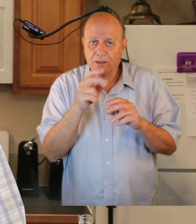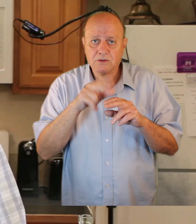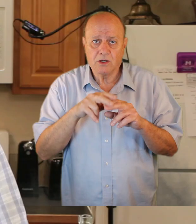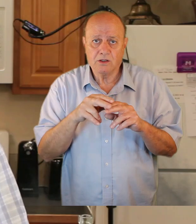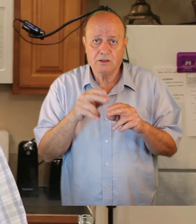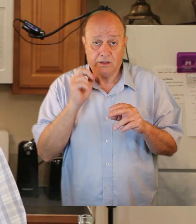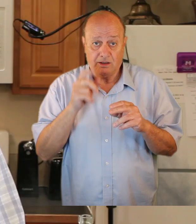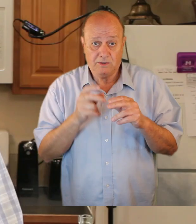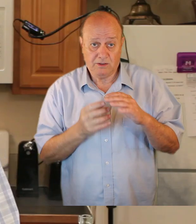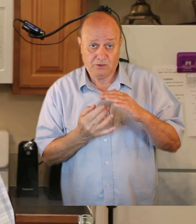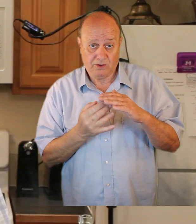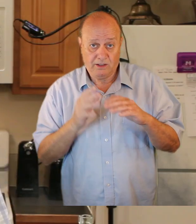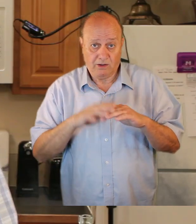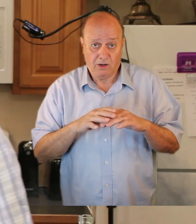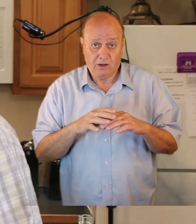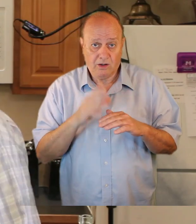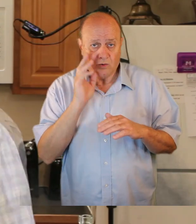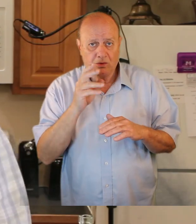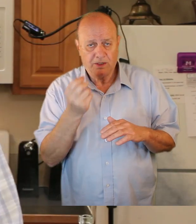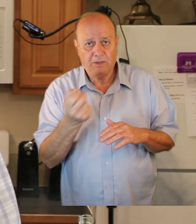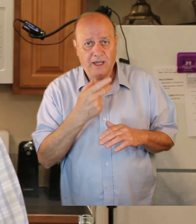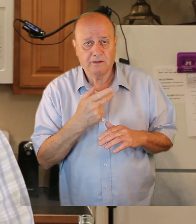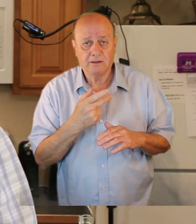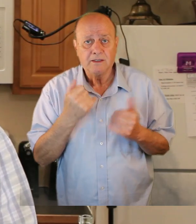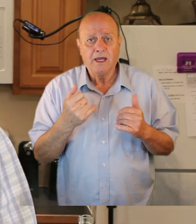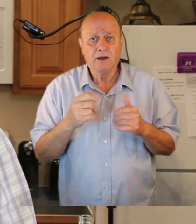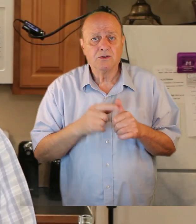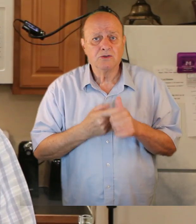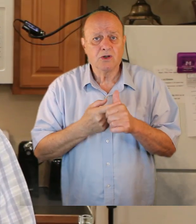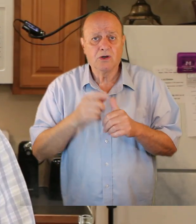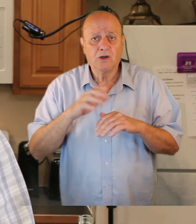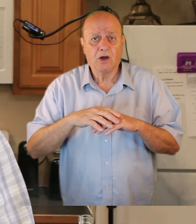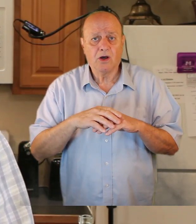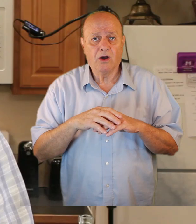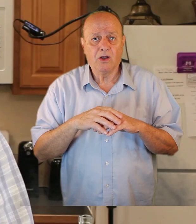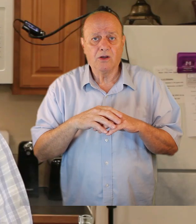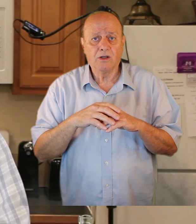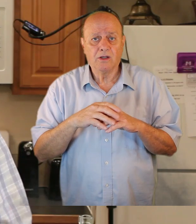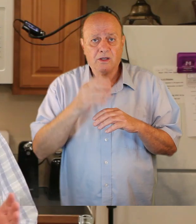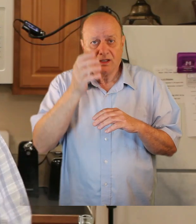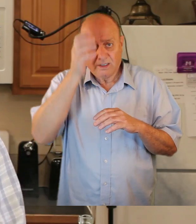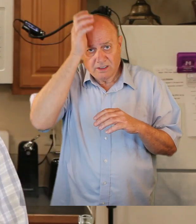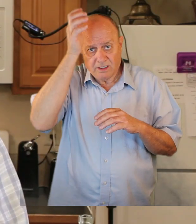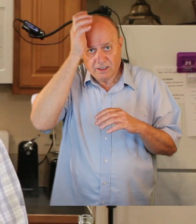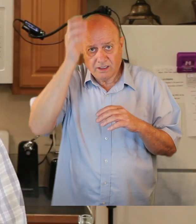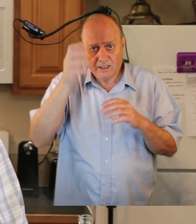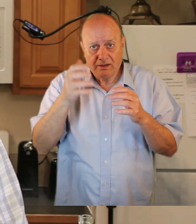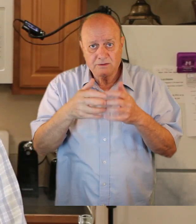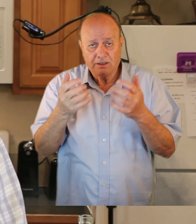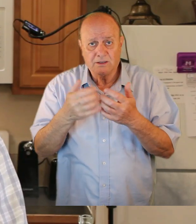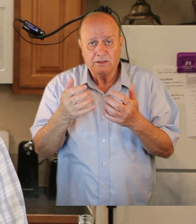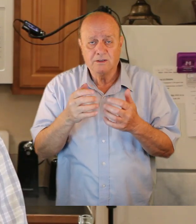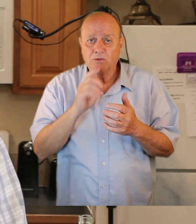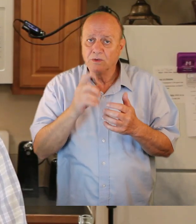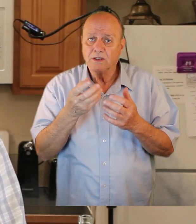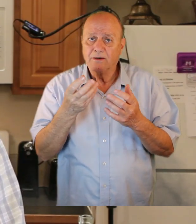salt. Let me turn that on and get that started. Be right back. Next, let's go ahead and get started on the slaw and have that out of the way.